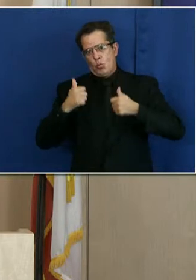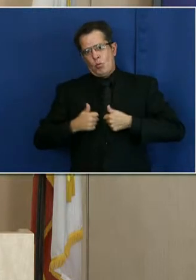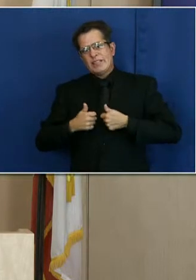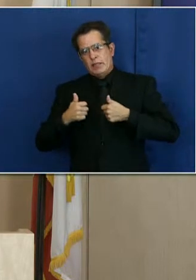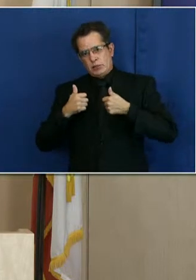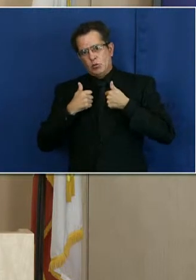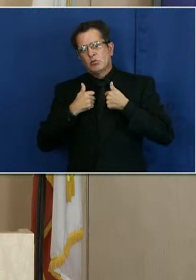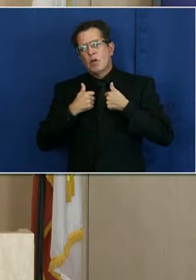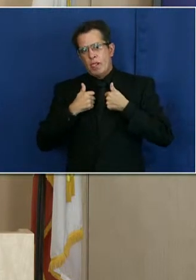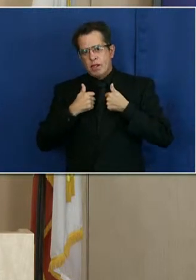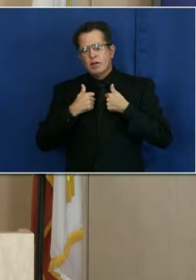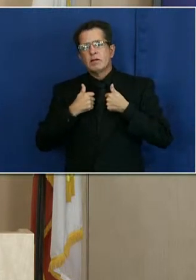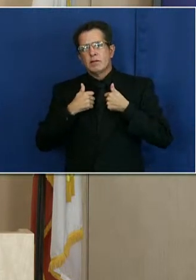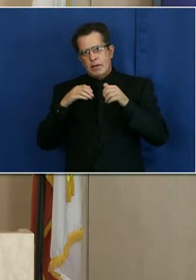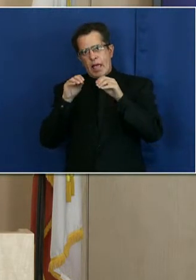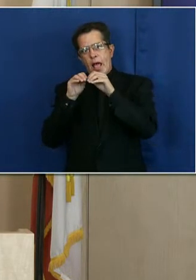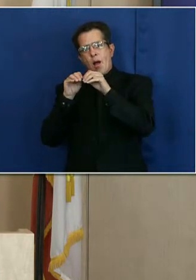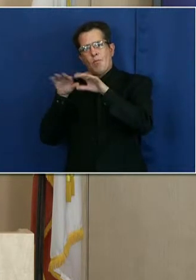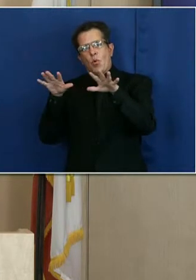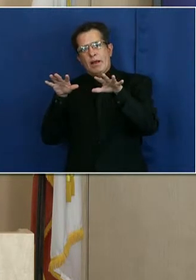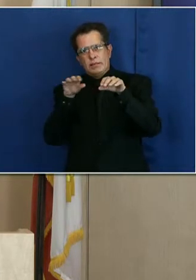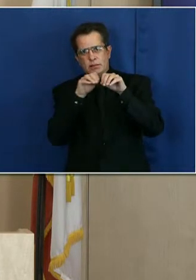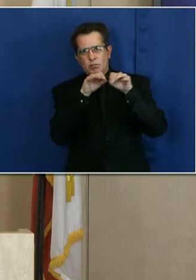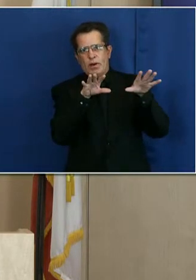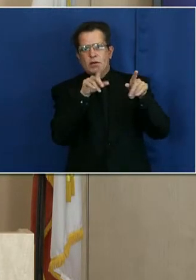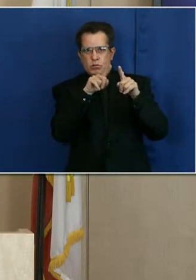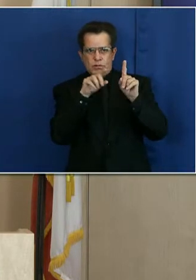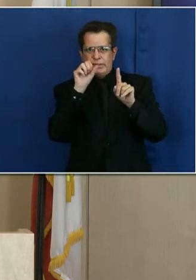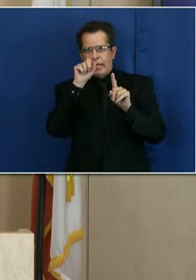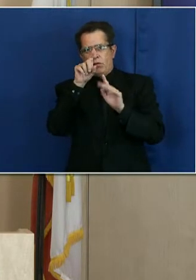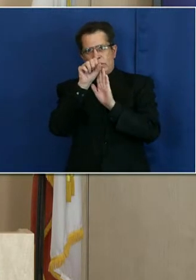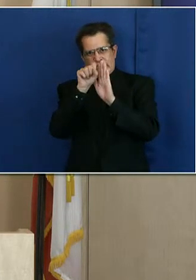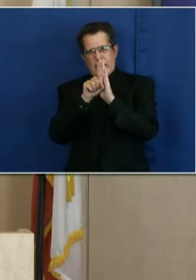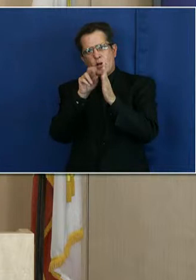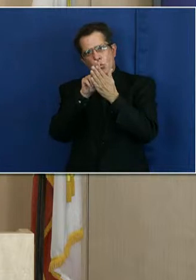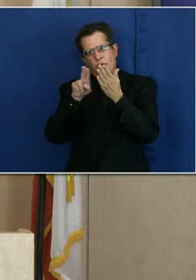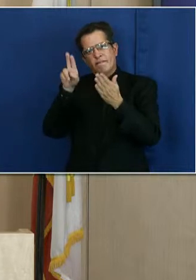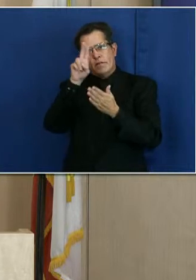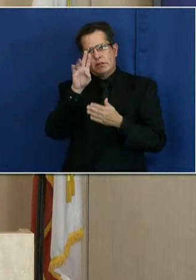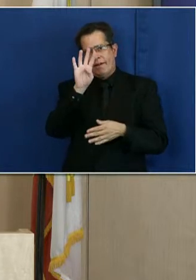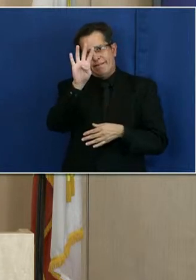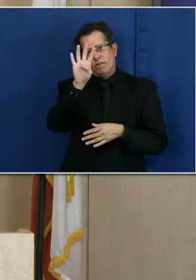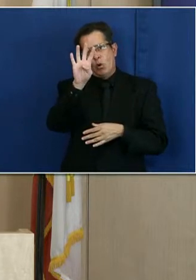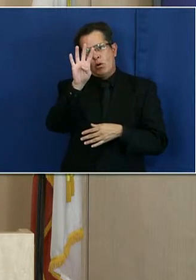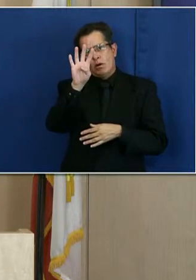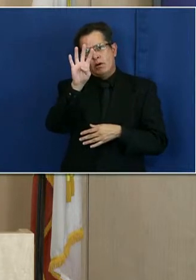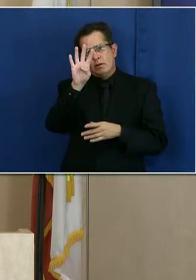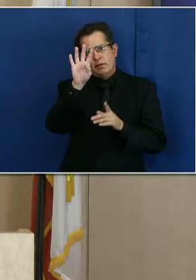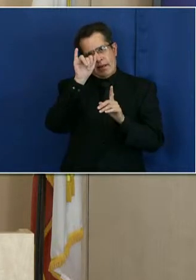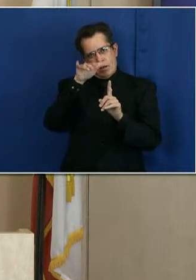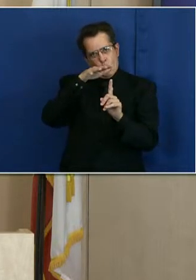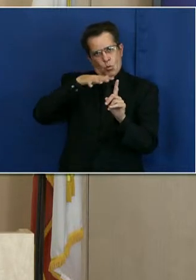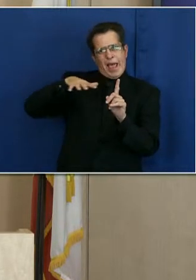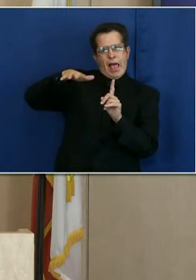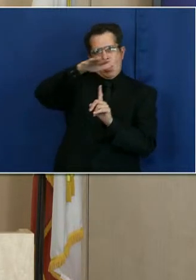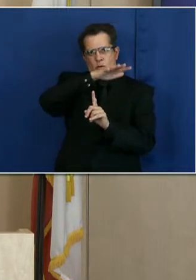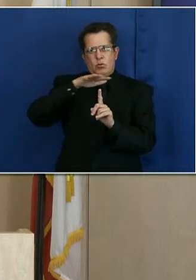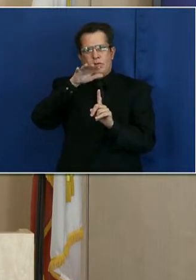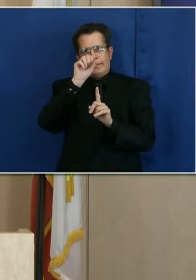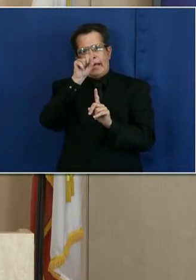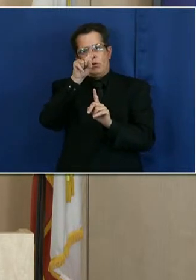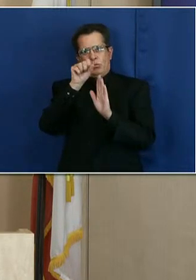residential outbreaks that are related to San Diego State students that are in the area around San Diego